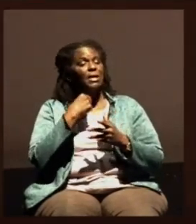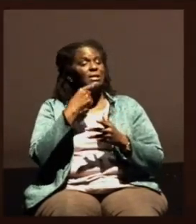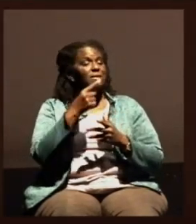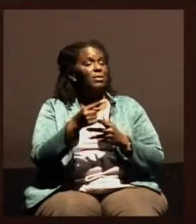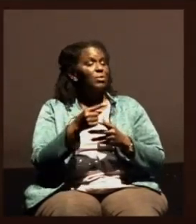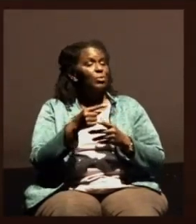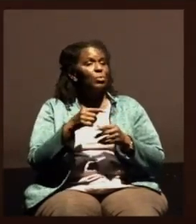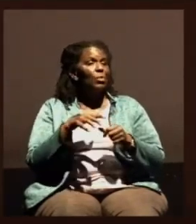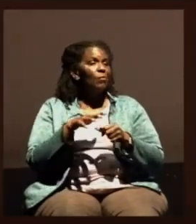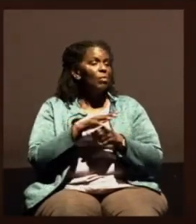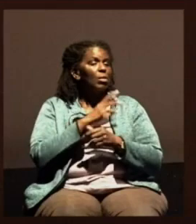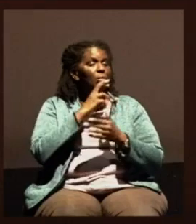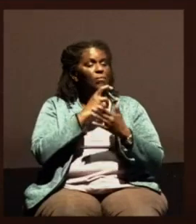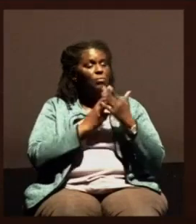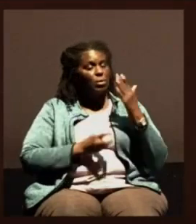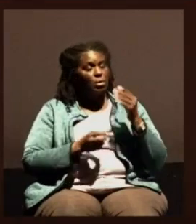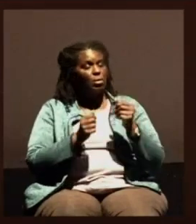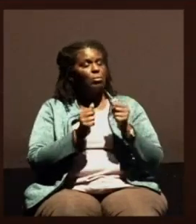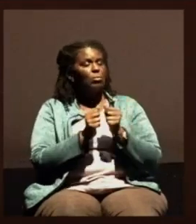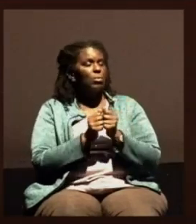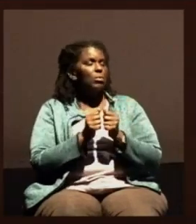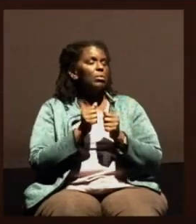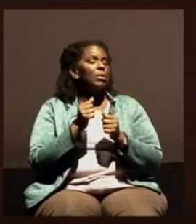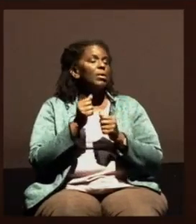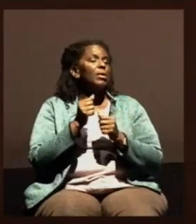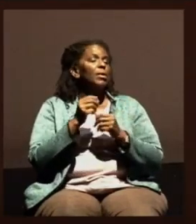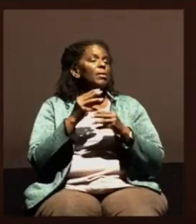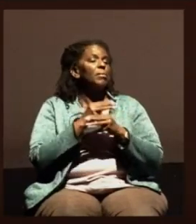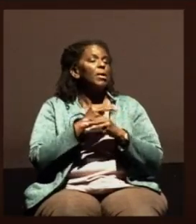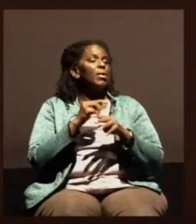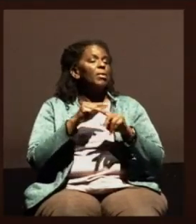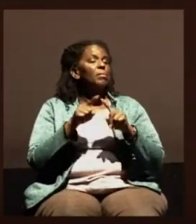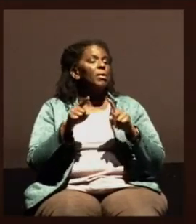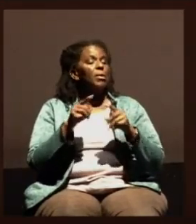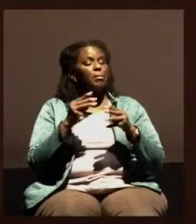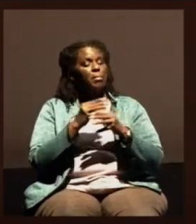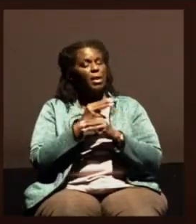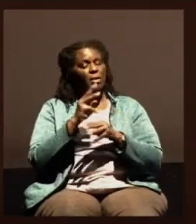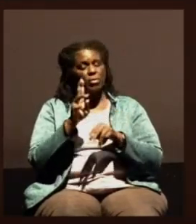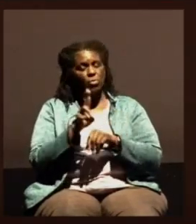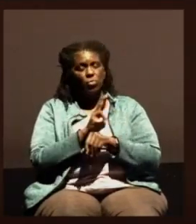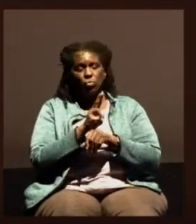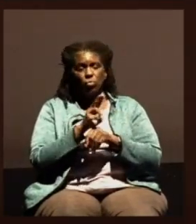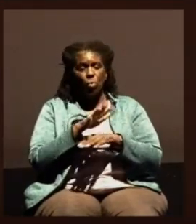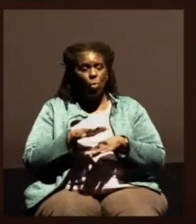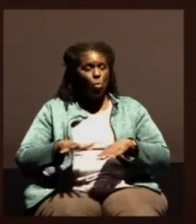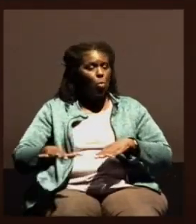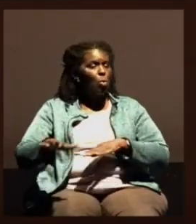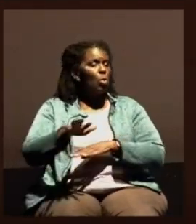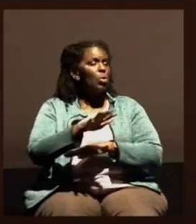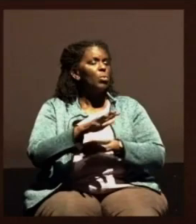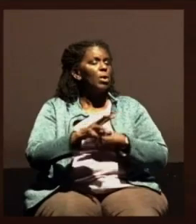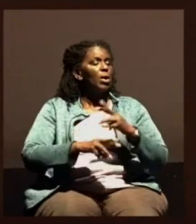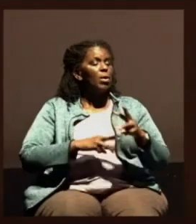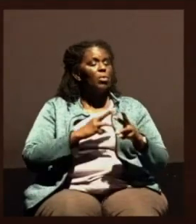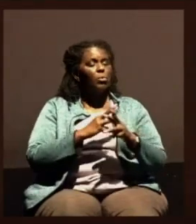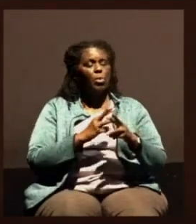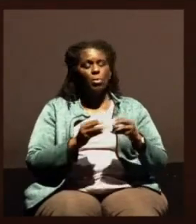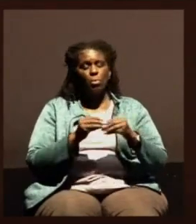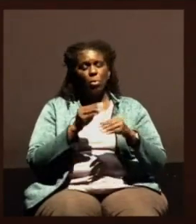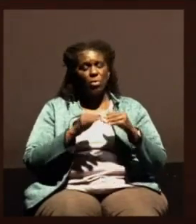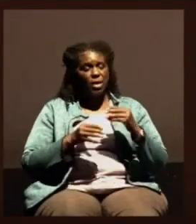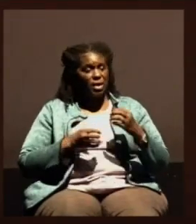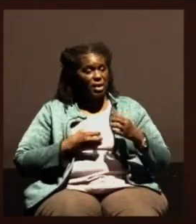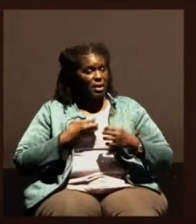widely around the globe, and for some people like Terence Tao, Henri Poincaré, Edward Frankel, it's more than an emotion. It's worth